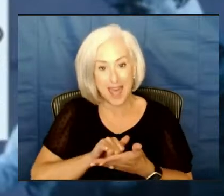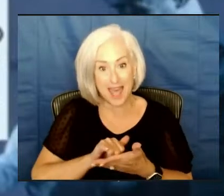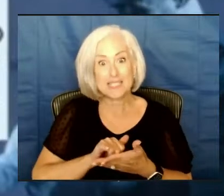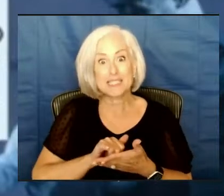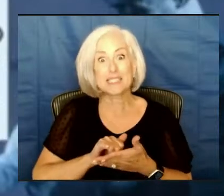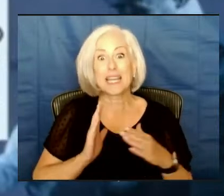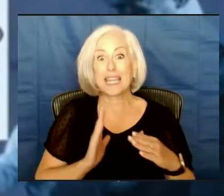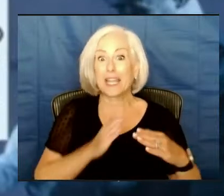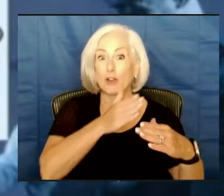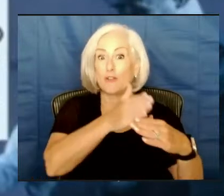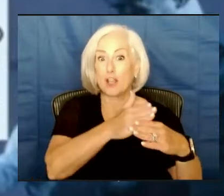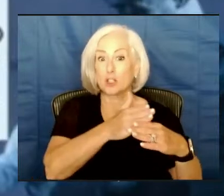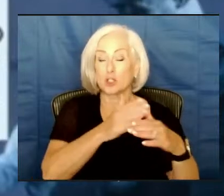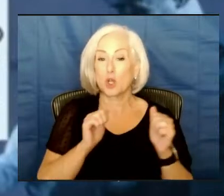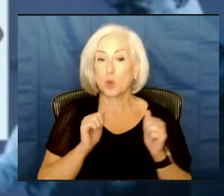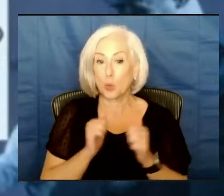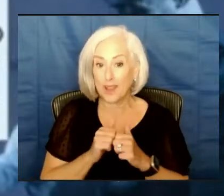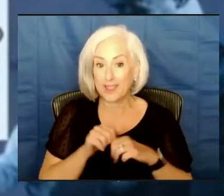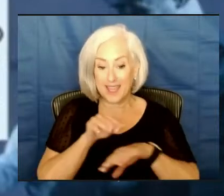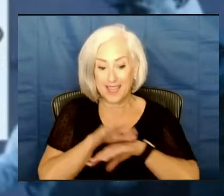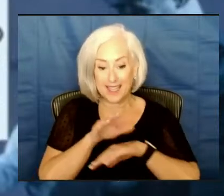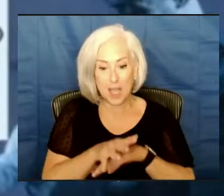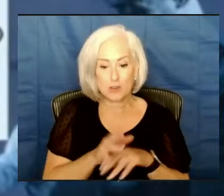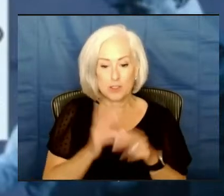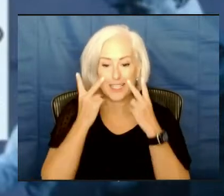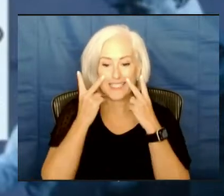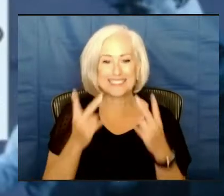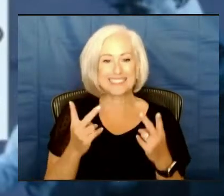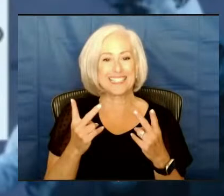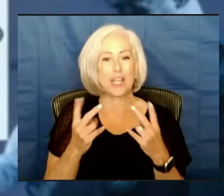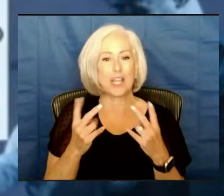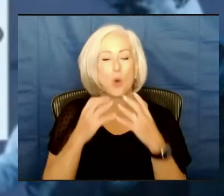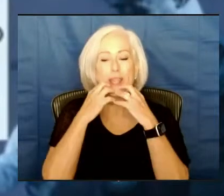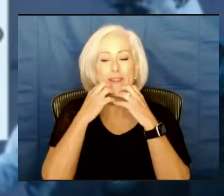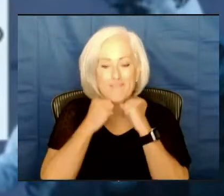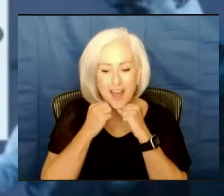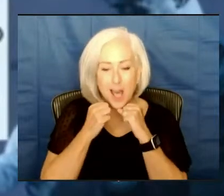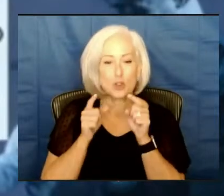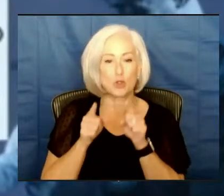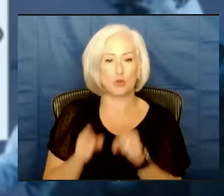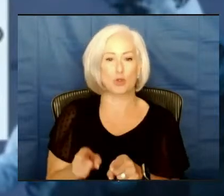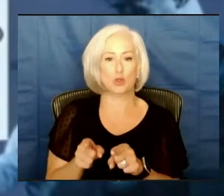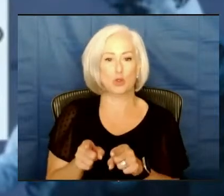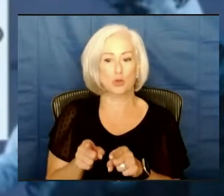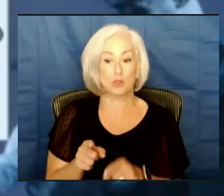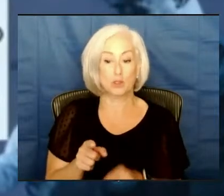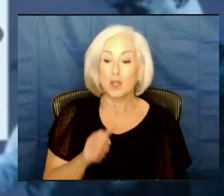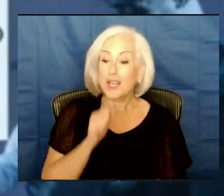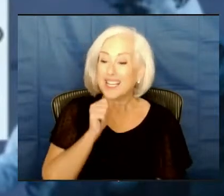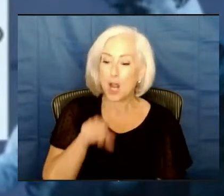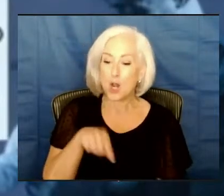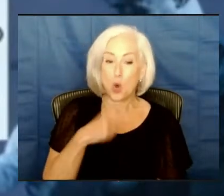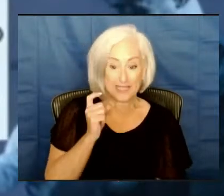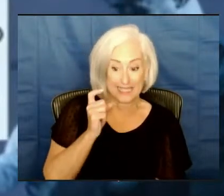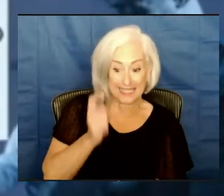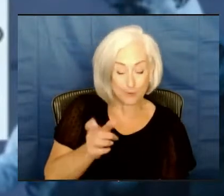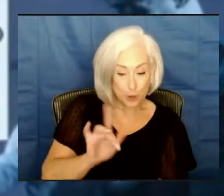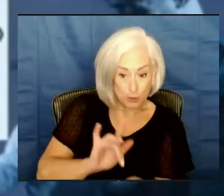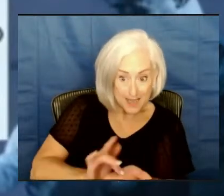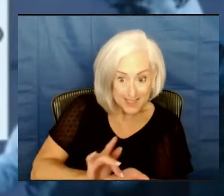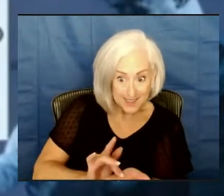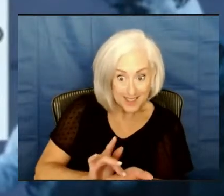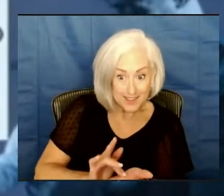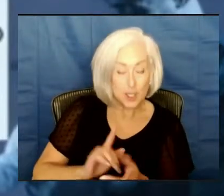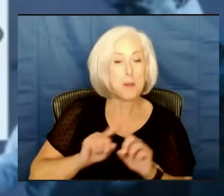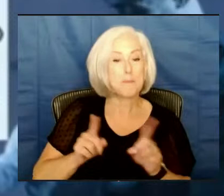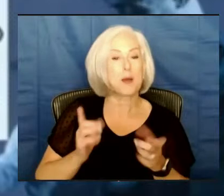a way to kind of value the individual. Like, we're not just going to provide you with the medication, but we're going to provide you with something that helps you